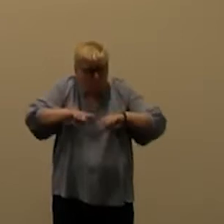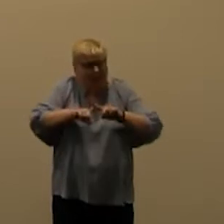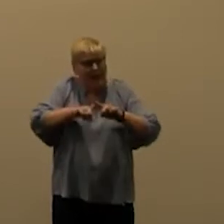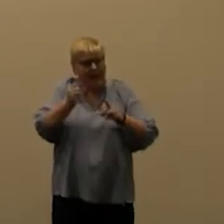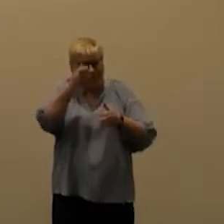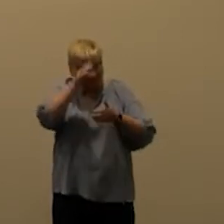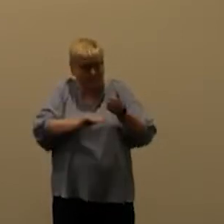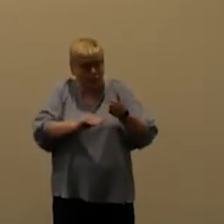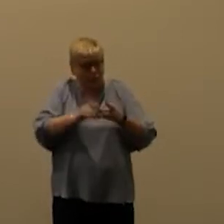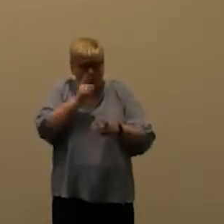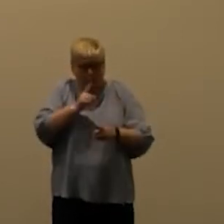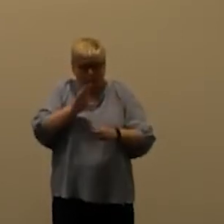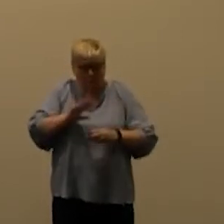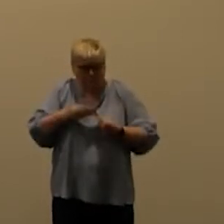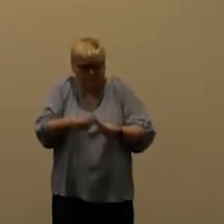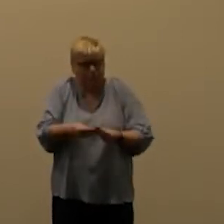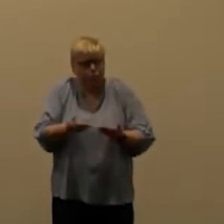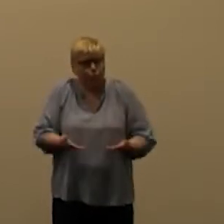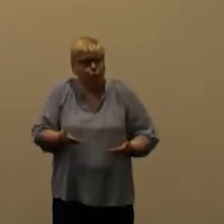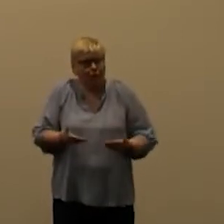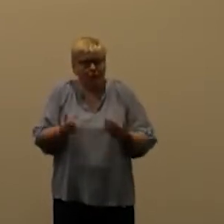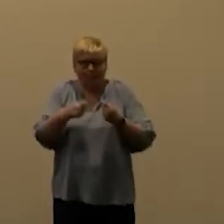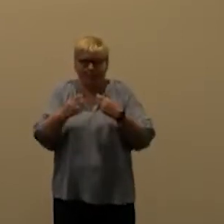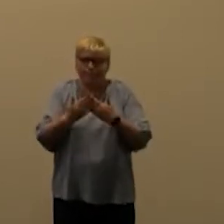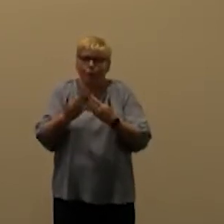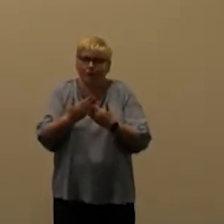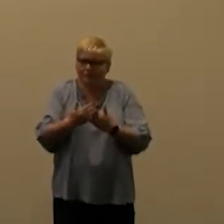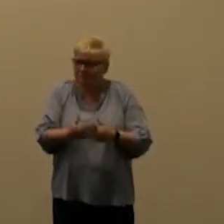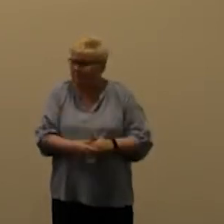bring into the present day and modernize.